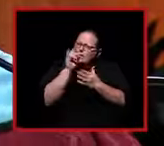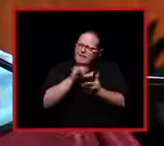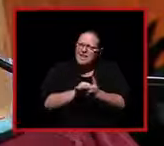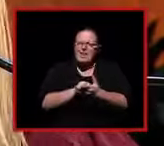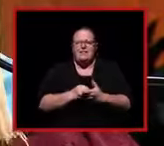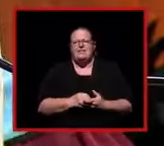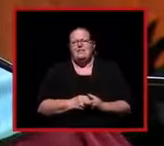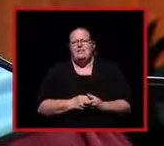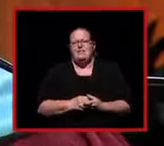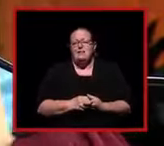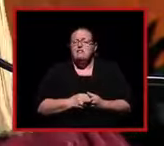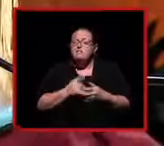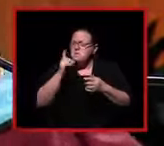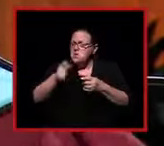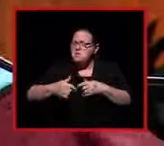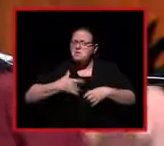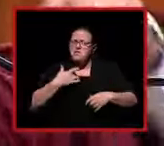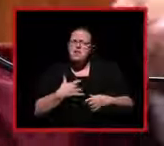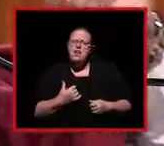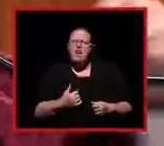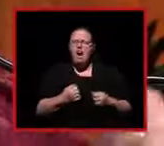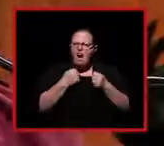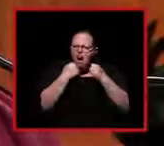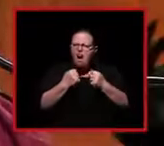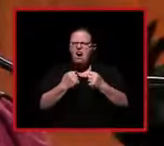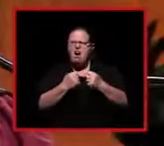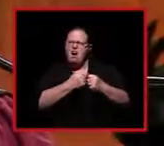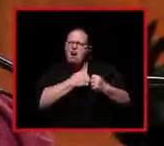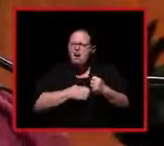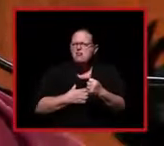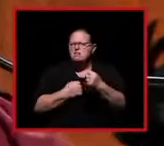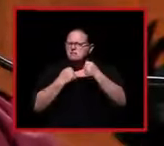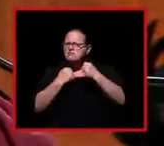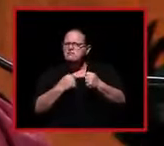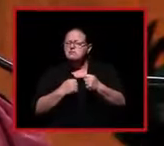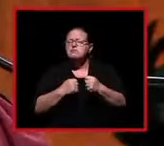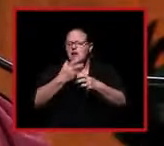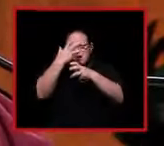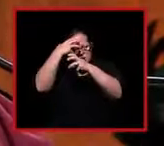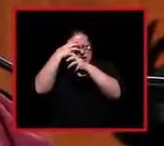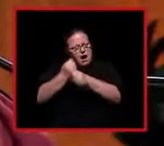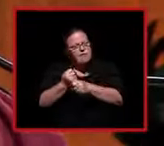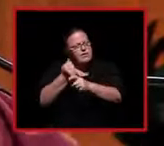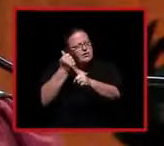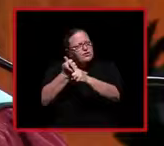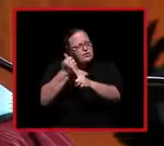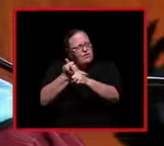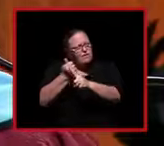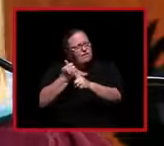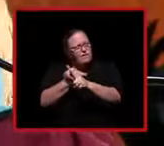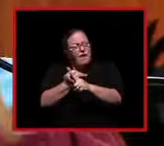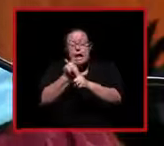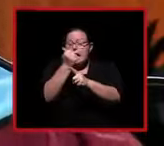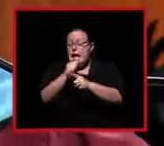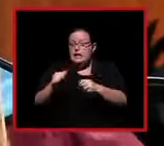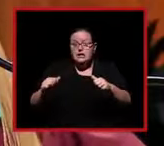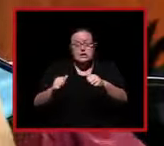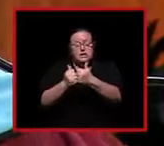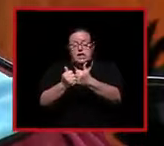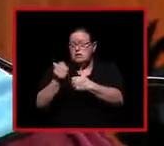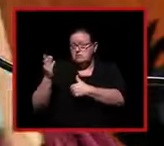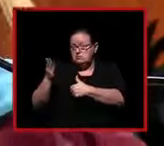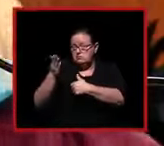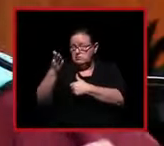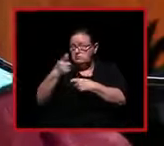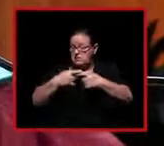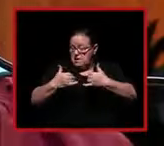chip on your shoulder. I want you to be hungry. Have confidence in yourself that whatever challenges lay ahead from this